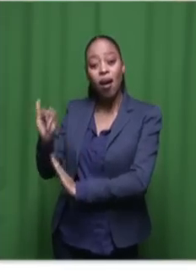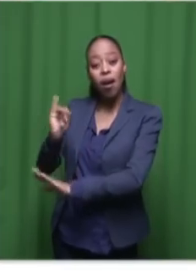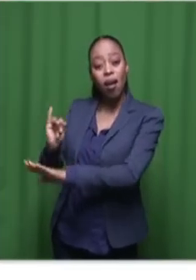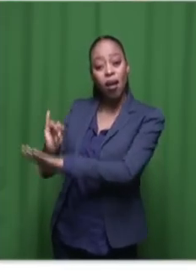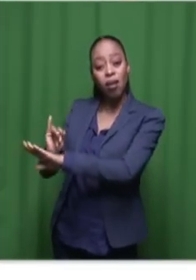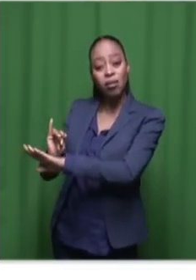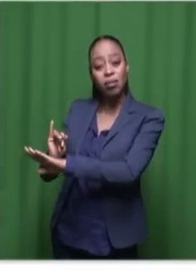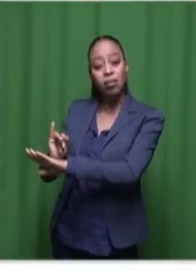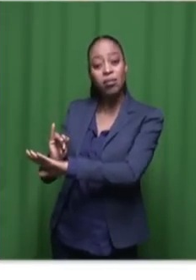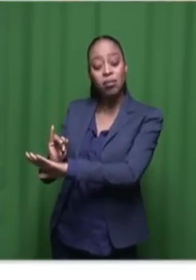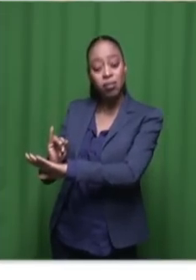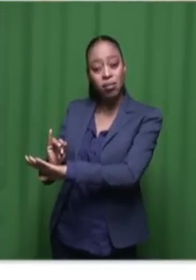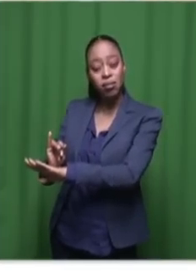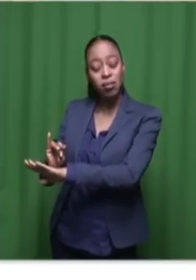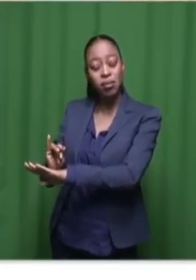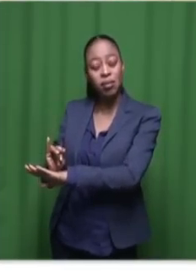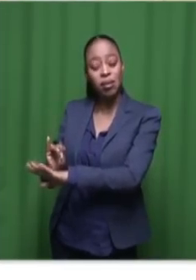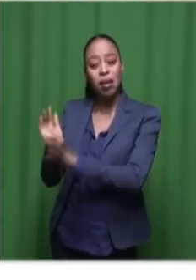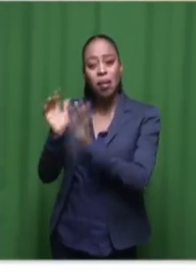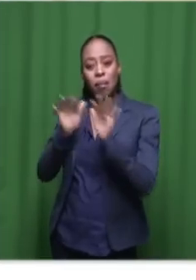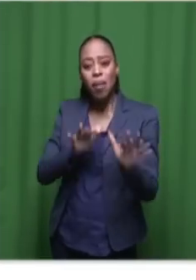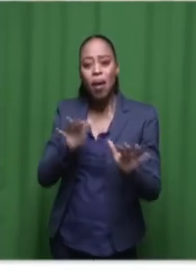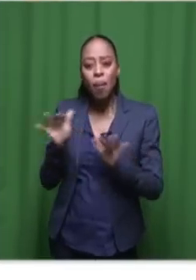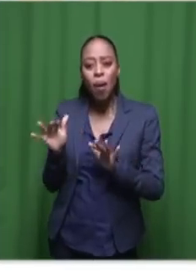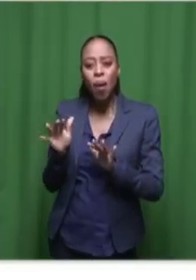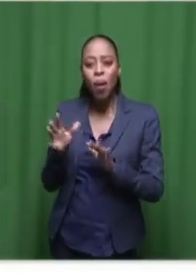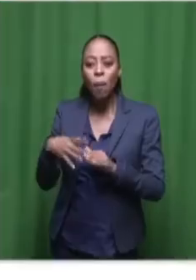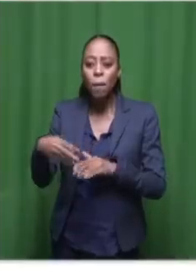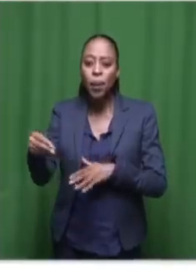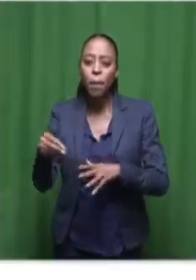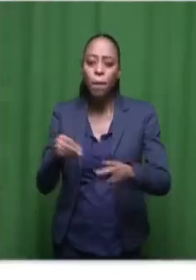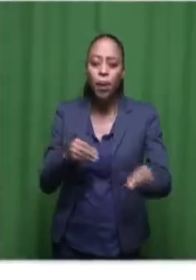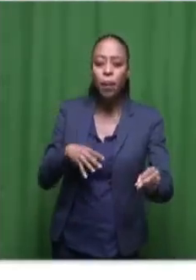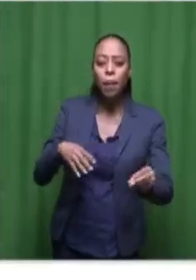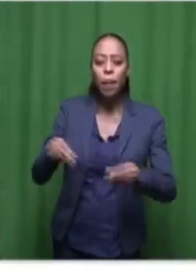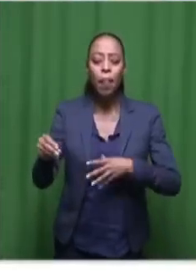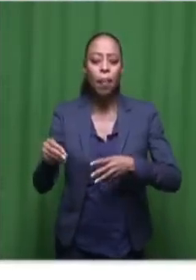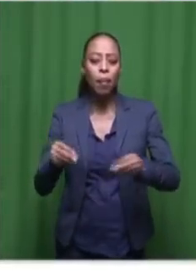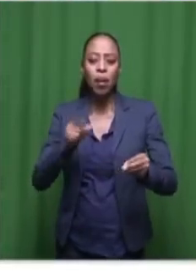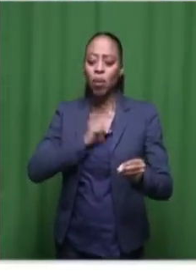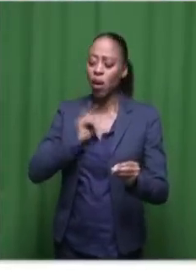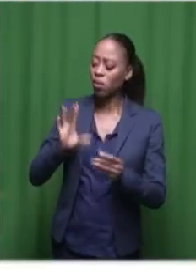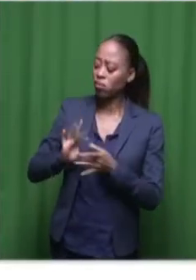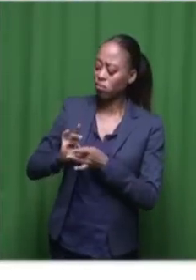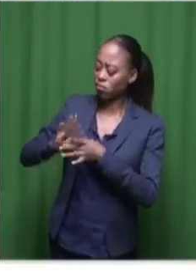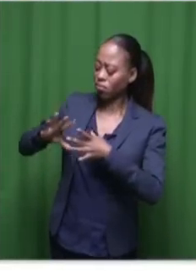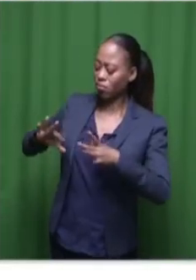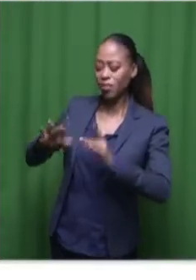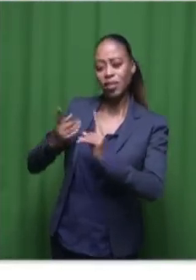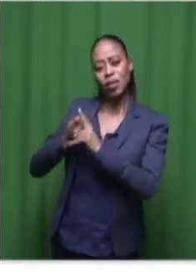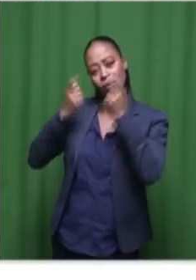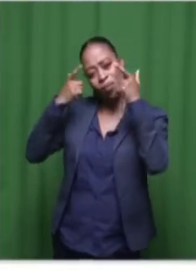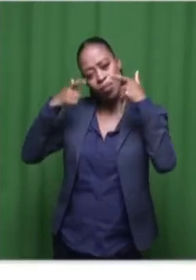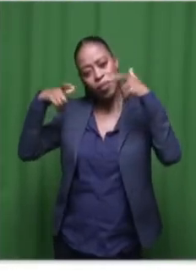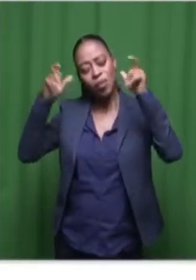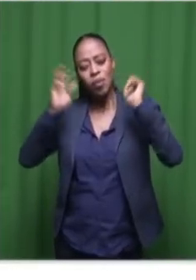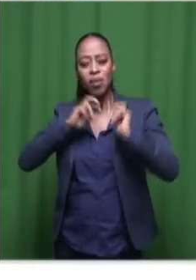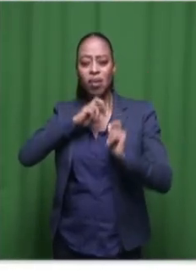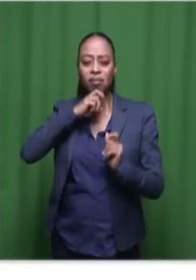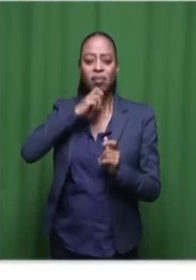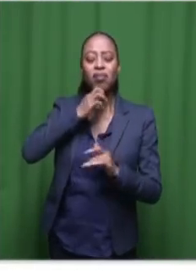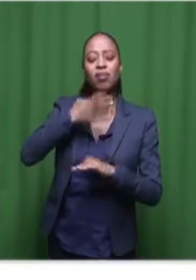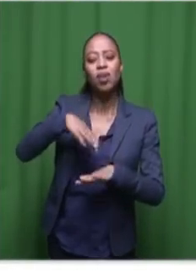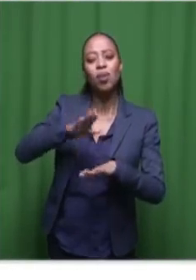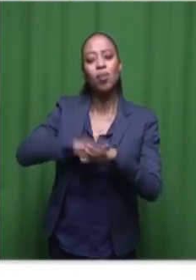in the Caribbean islands, people moving away from having the queen and or perhaps the king as the head